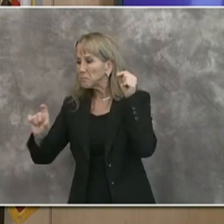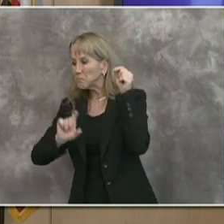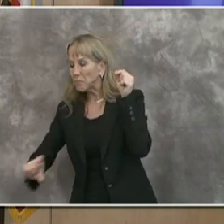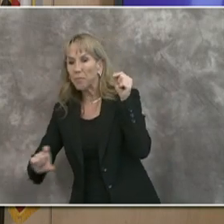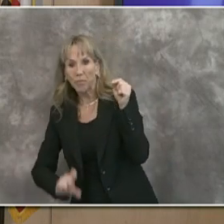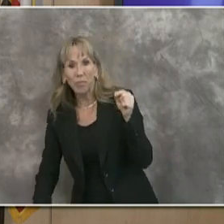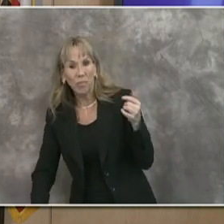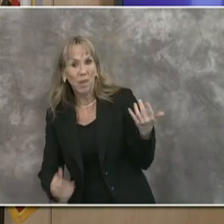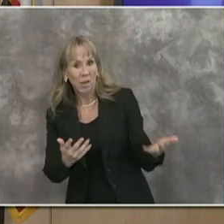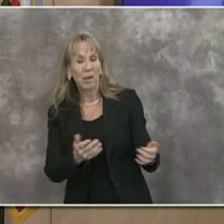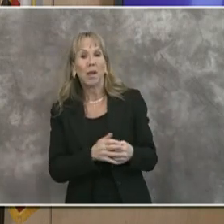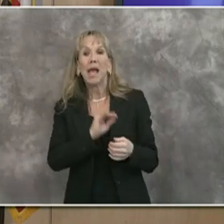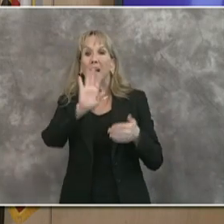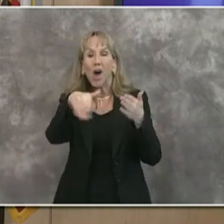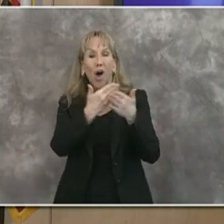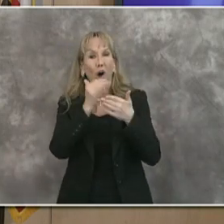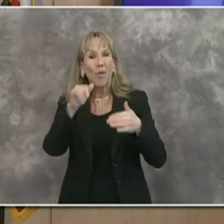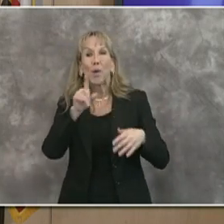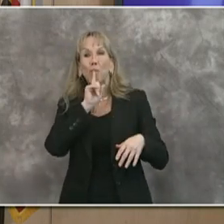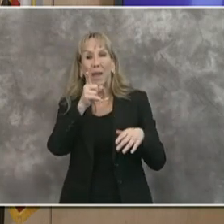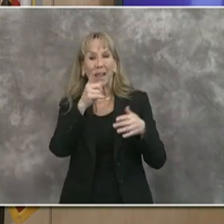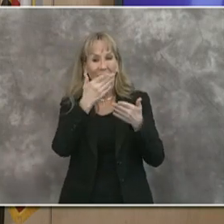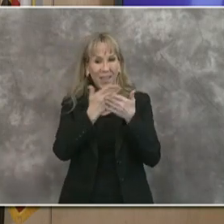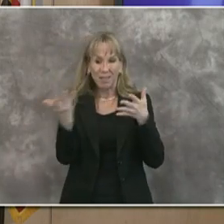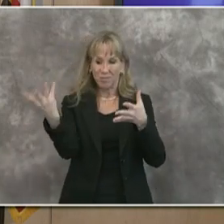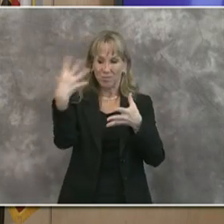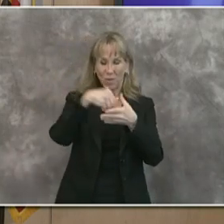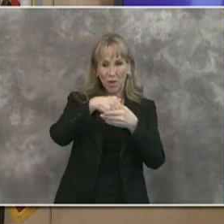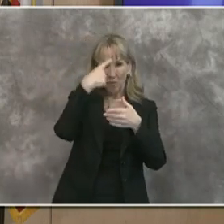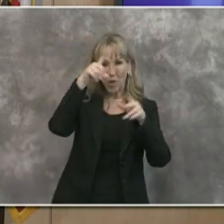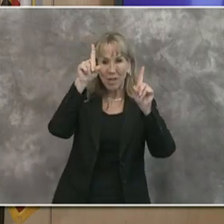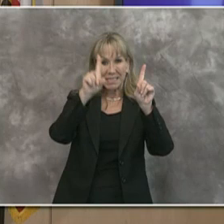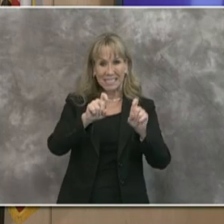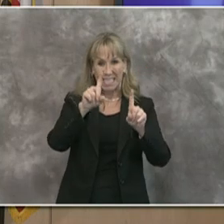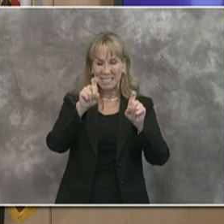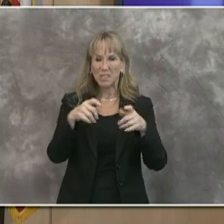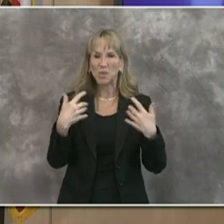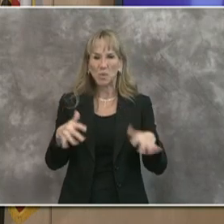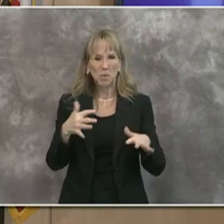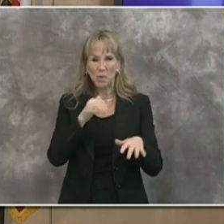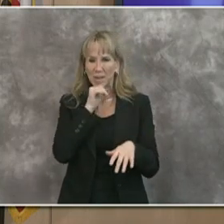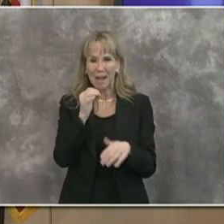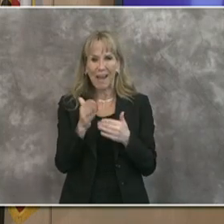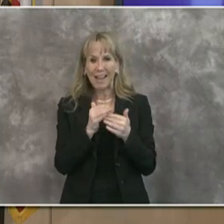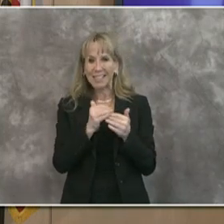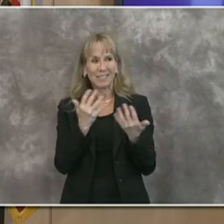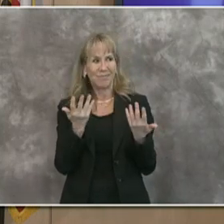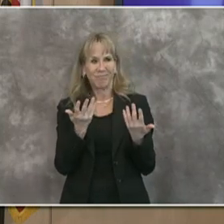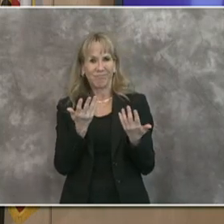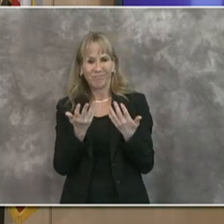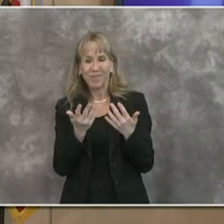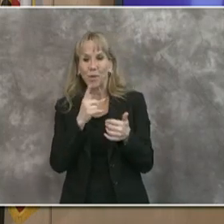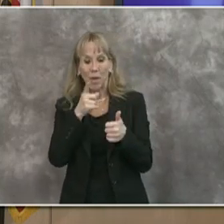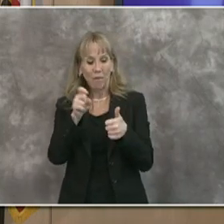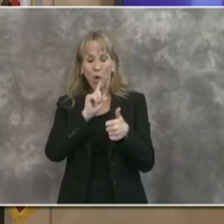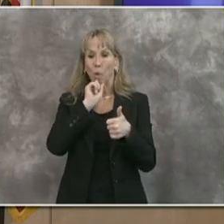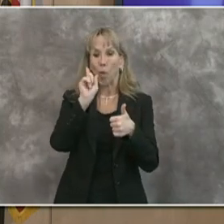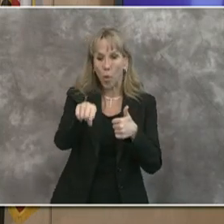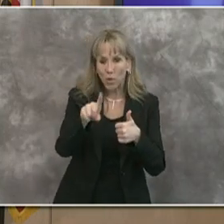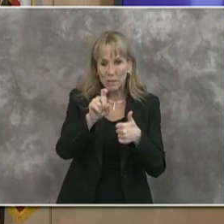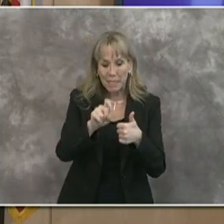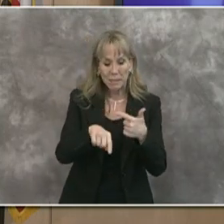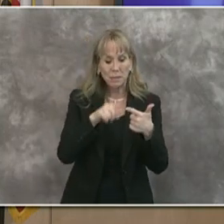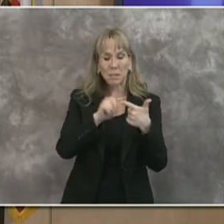get faced, again, all of the components that go into a test, from the way that you order it, to the nurse that takes